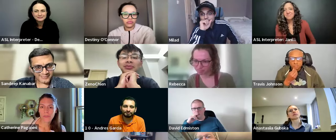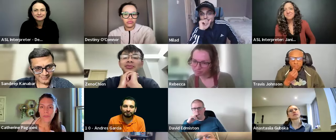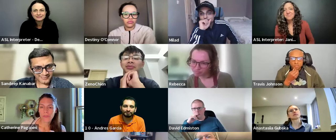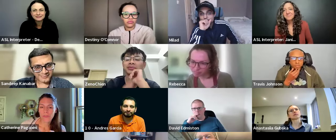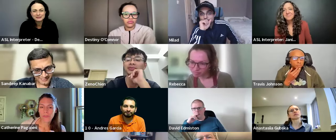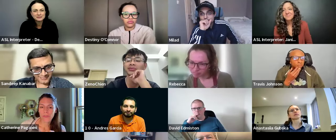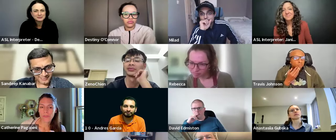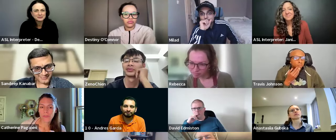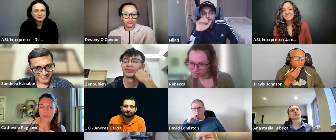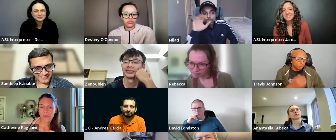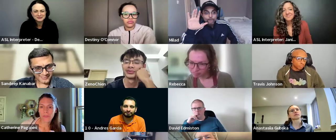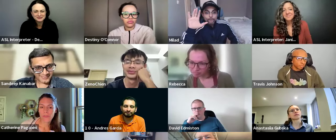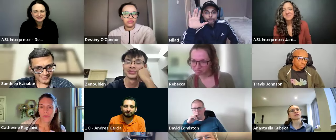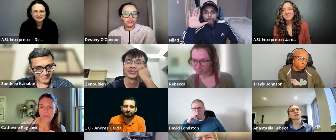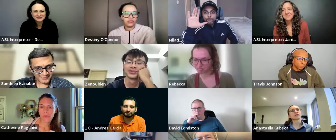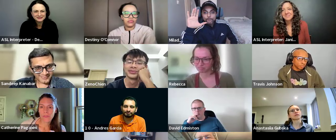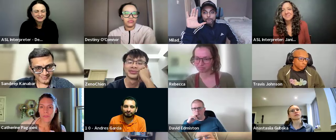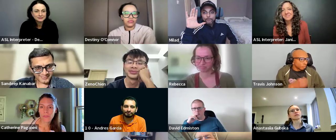idea.